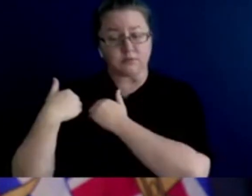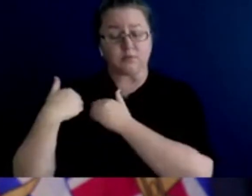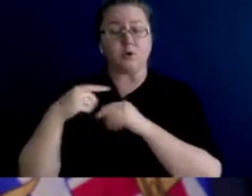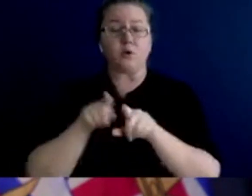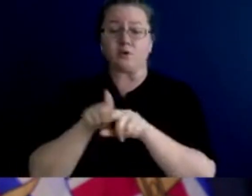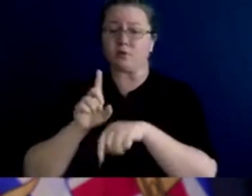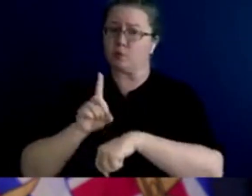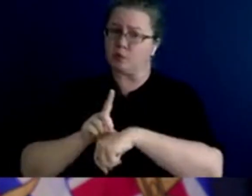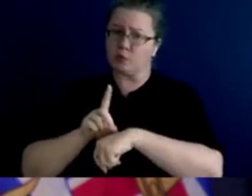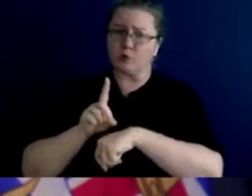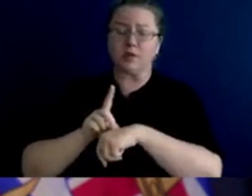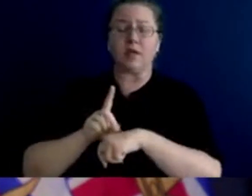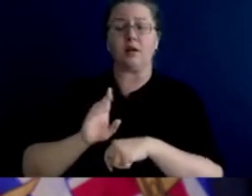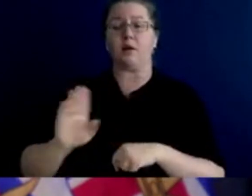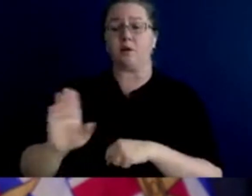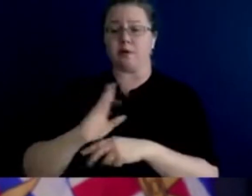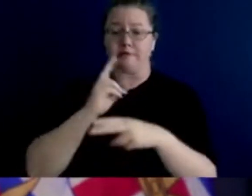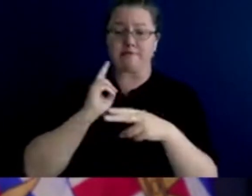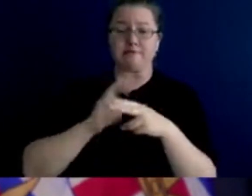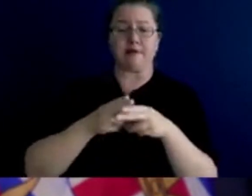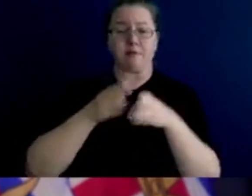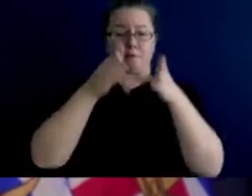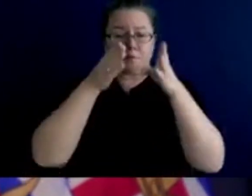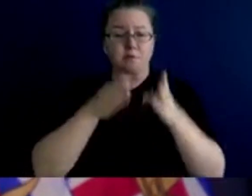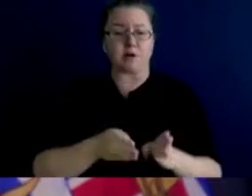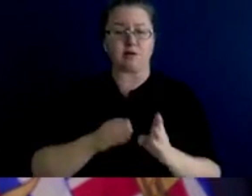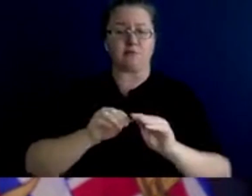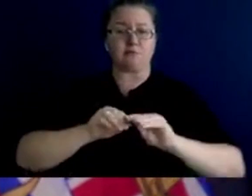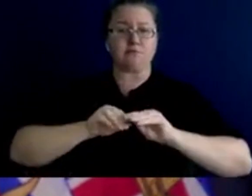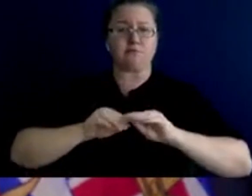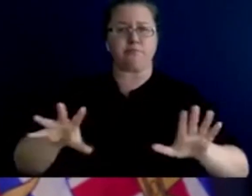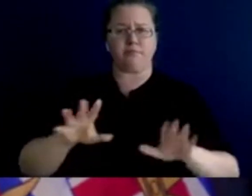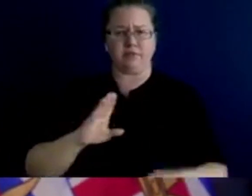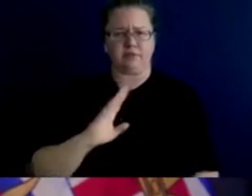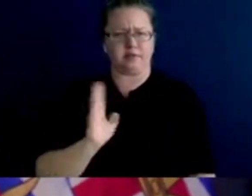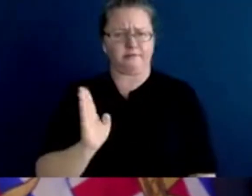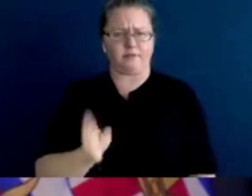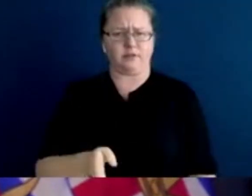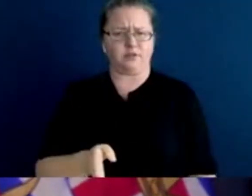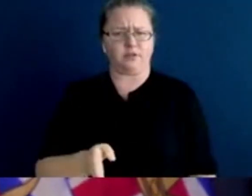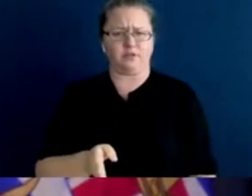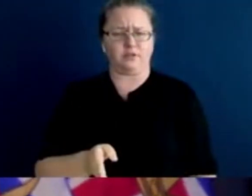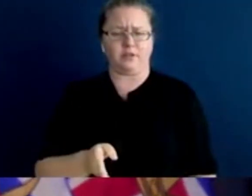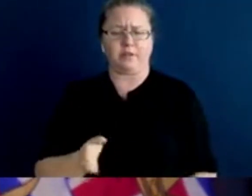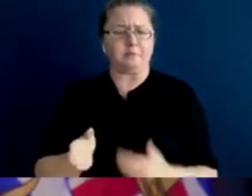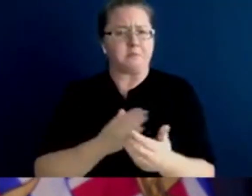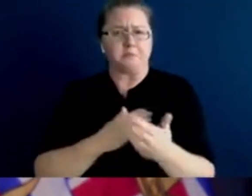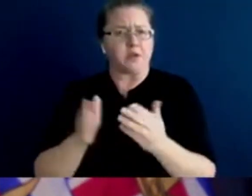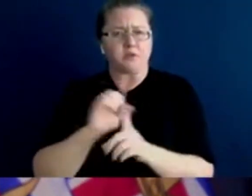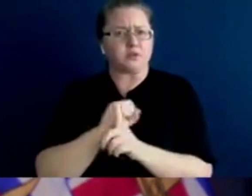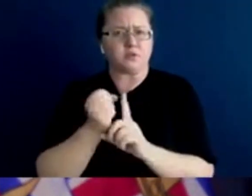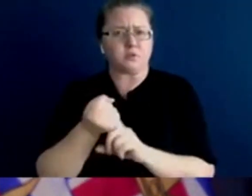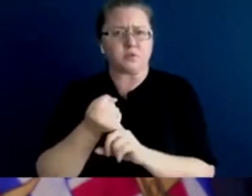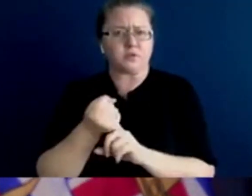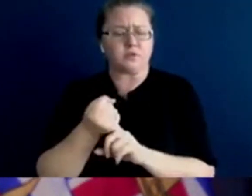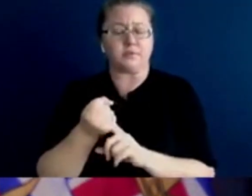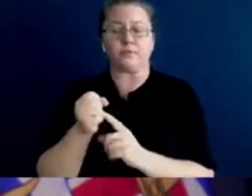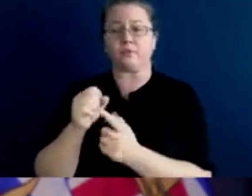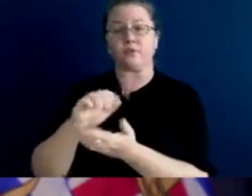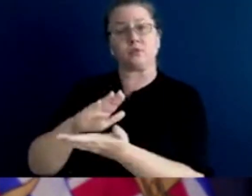areas, as we have on a periodic basis, because we know that that protects people's privacy, but it gives us more